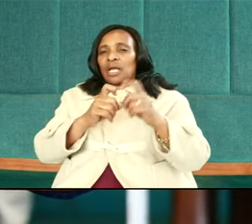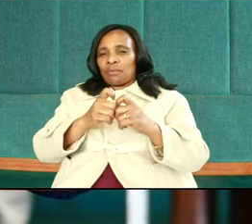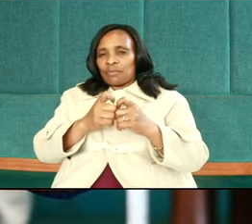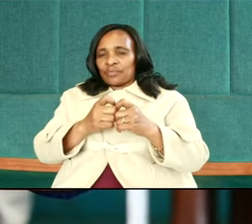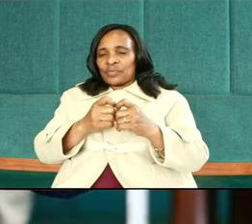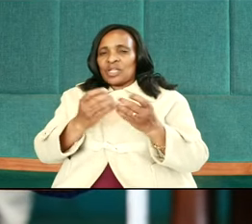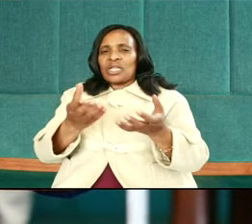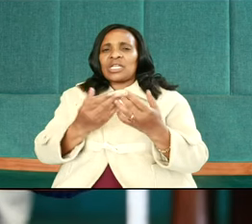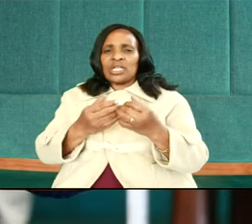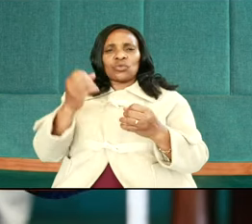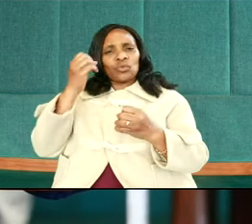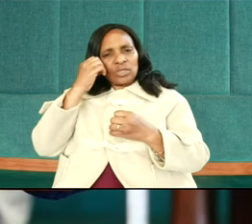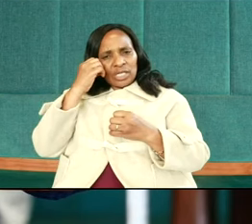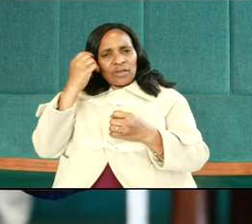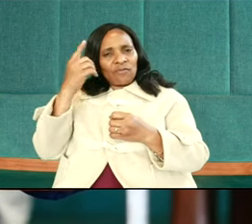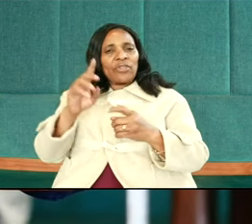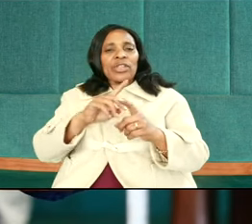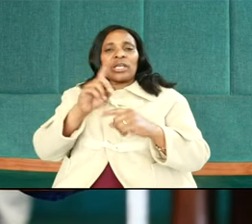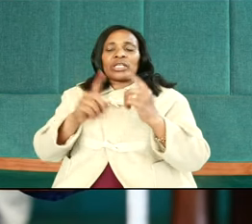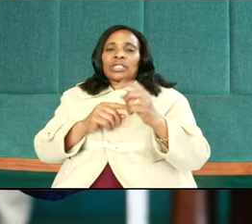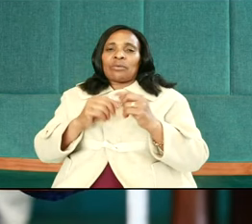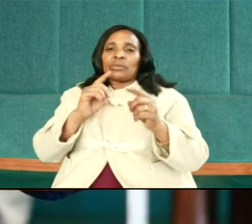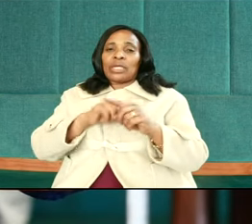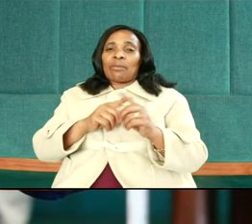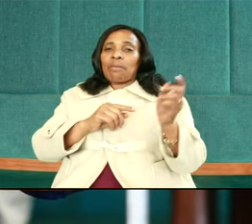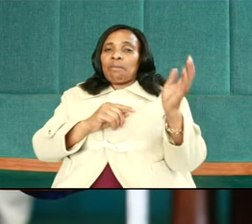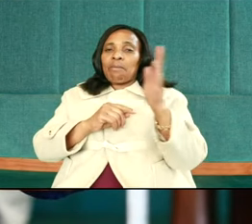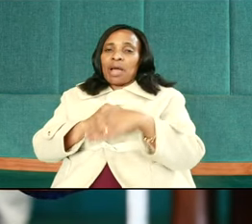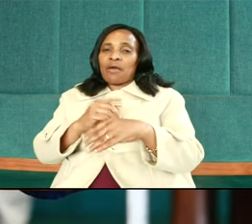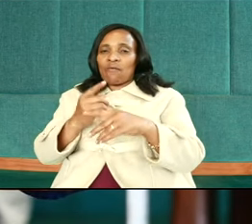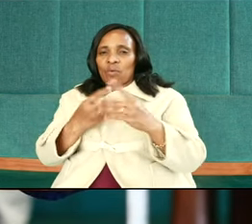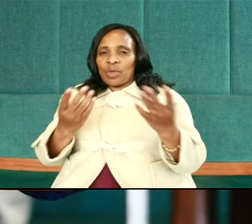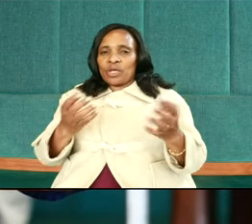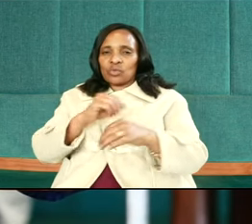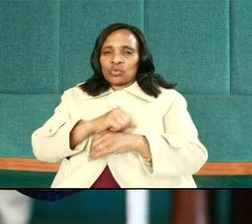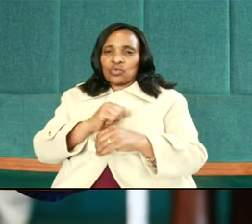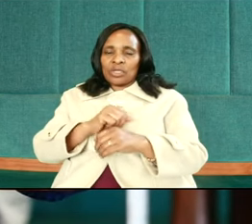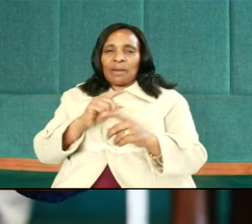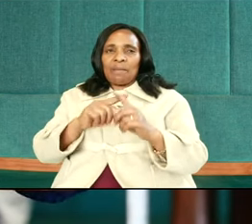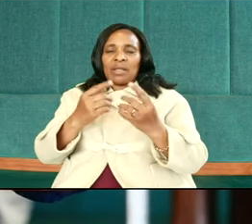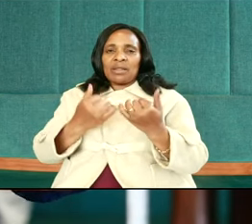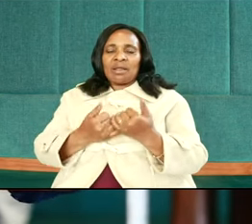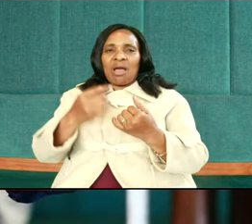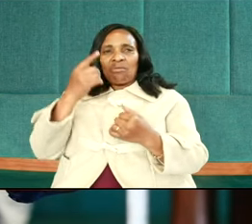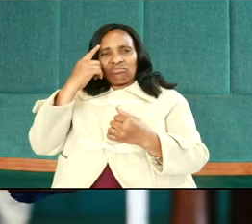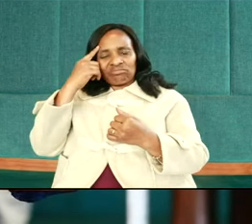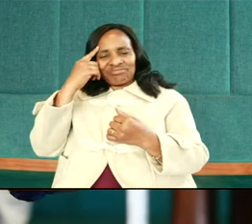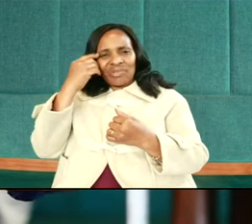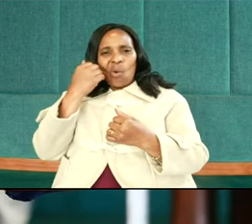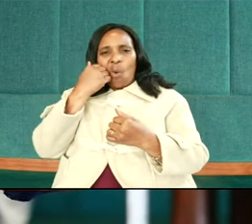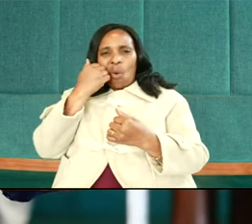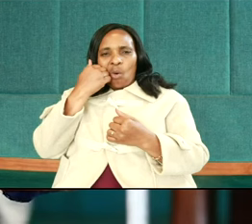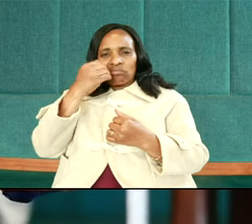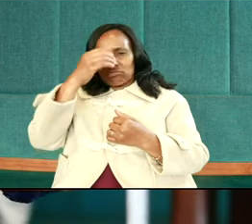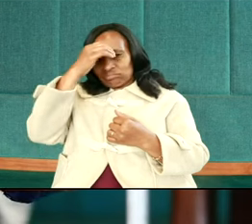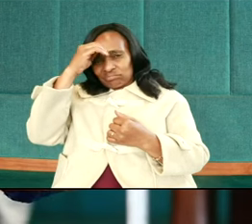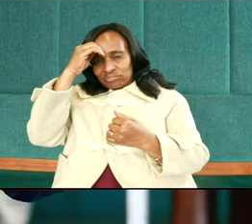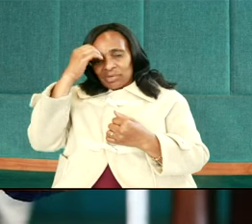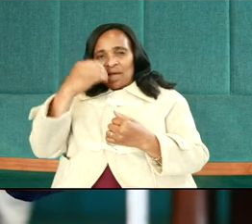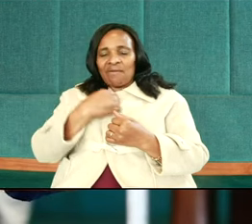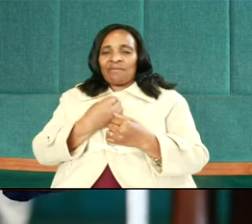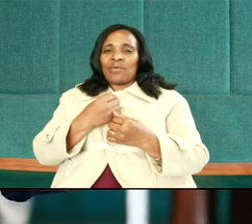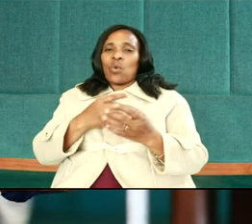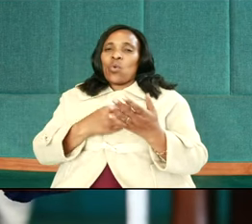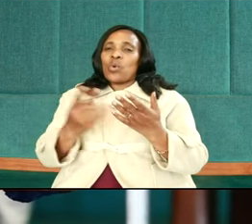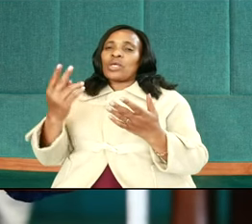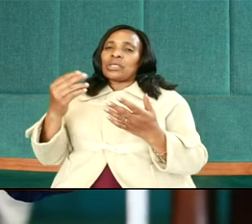She needed to study for the exam when she came home from school, but her forehead felt really hot. She felt too weak